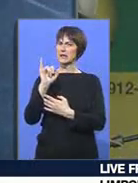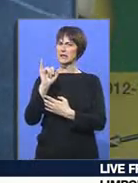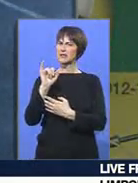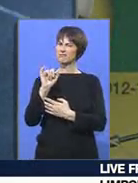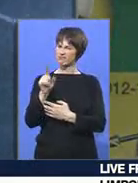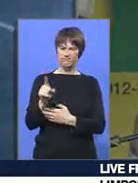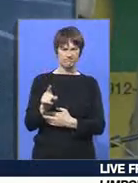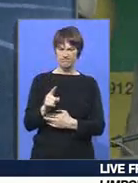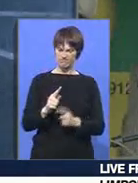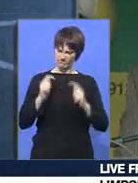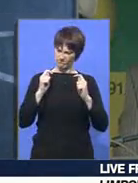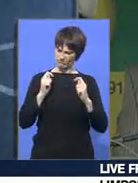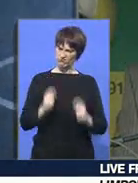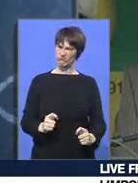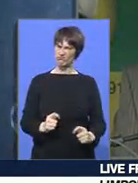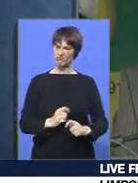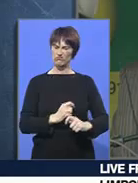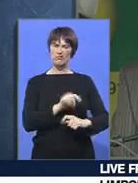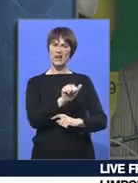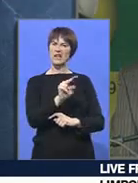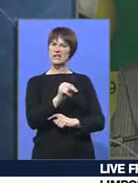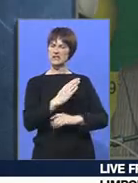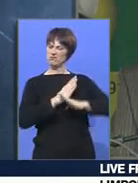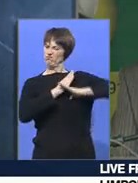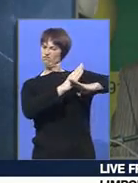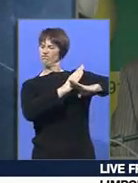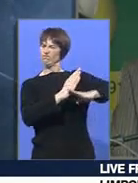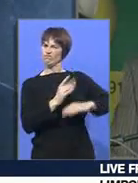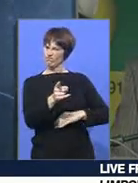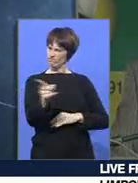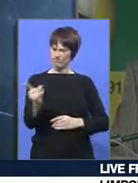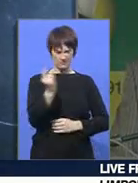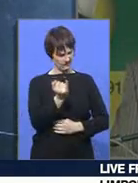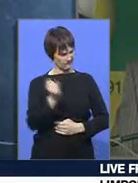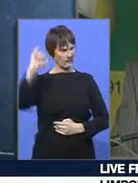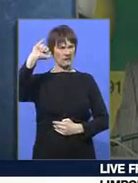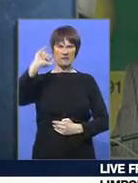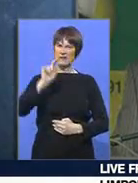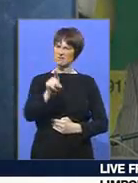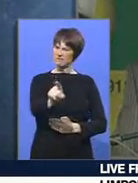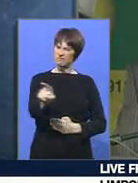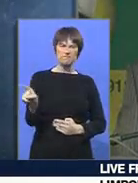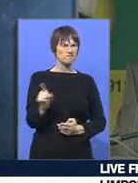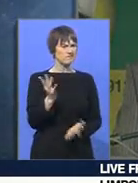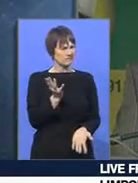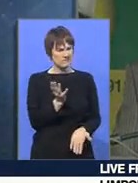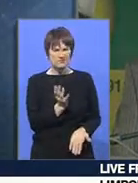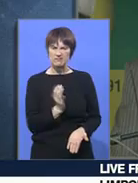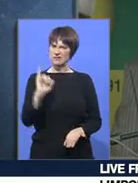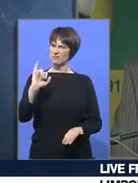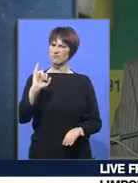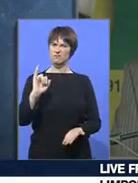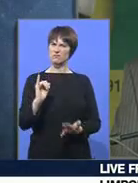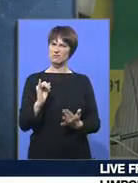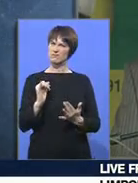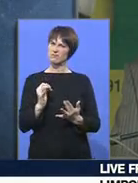opposed to the ANC and who fought tooth and nail to keep